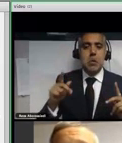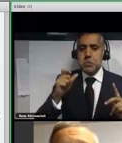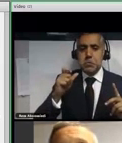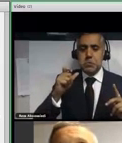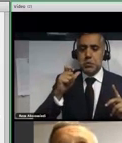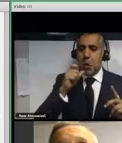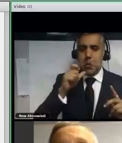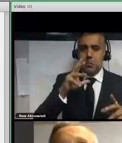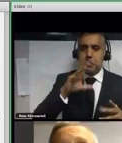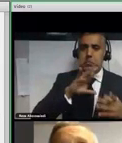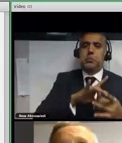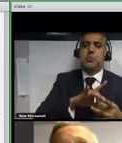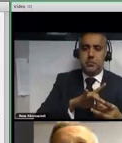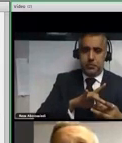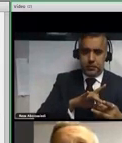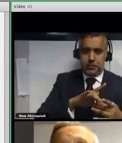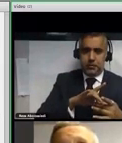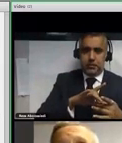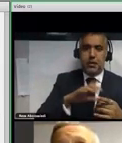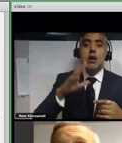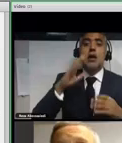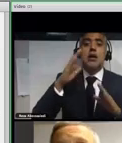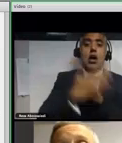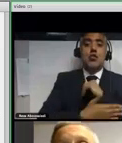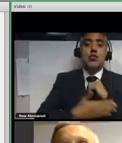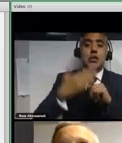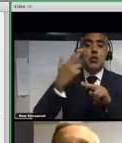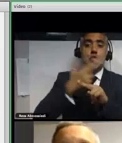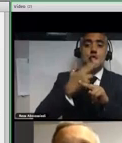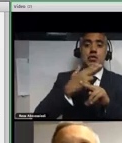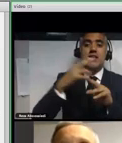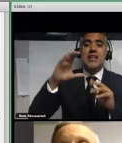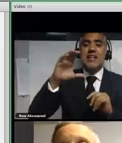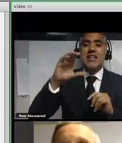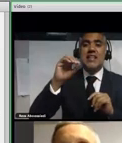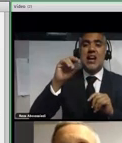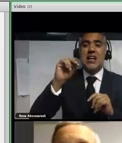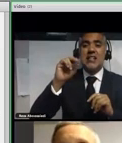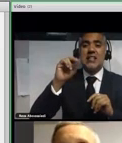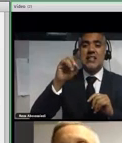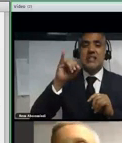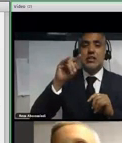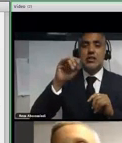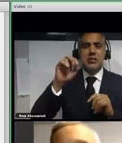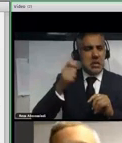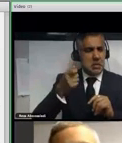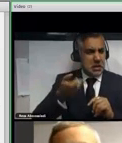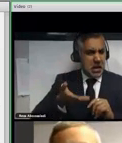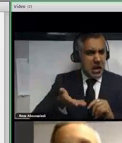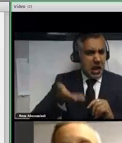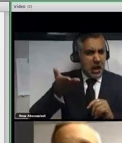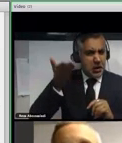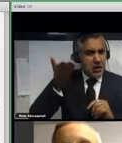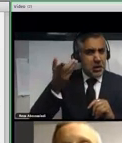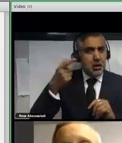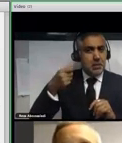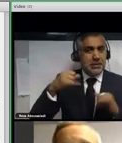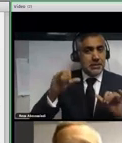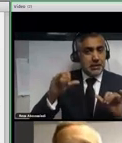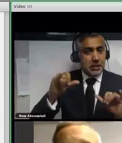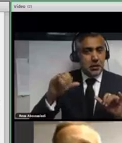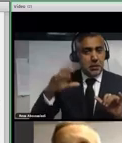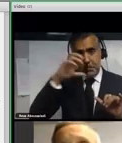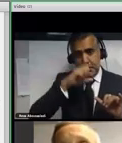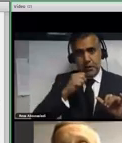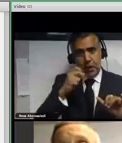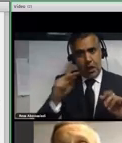question. In countries that have used list of conditions, we see a slightly higher rate, but still we're probably missing a lot of